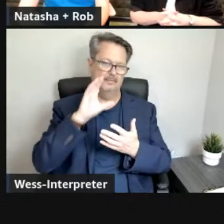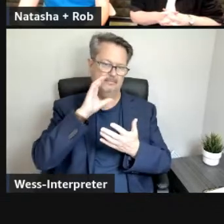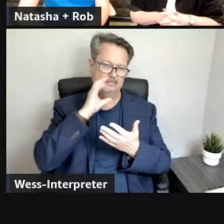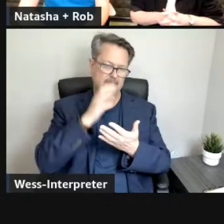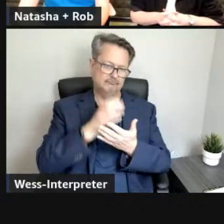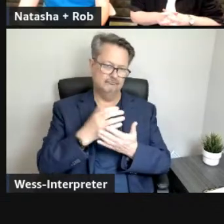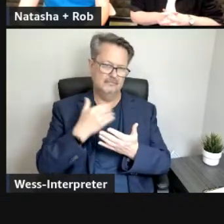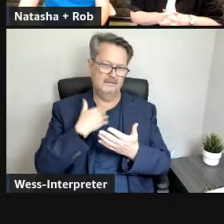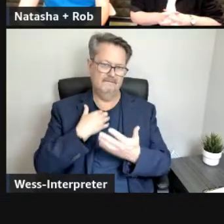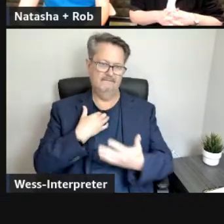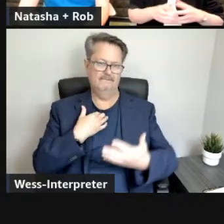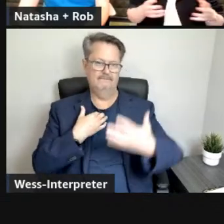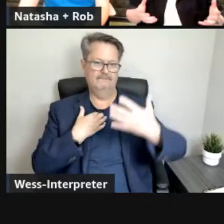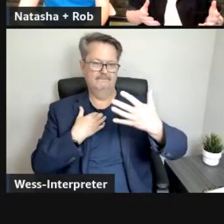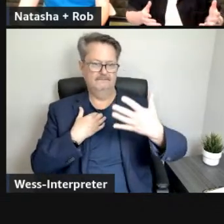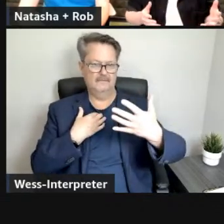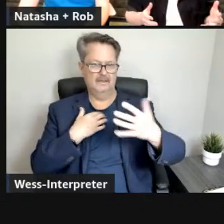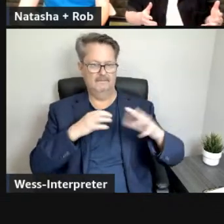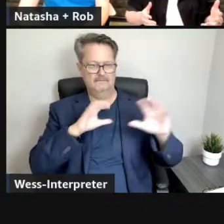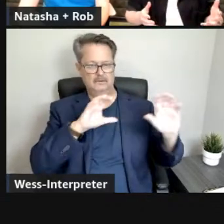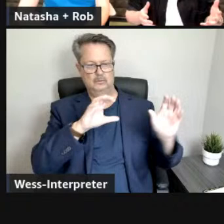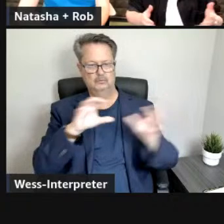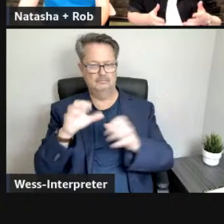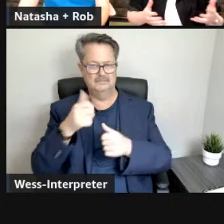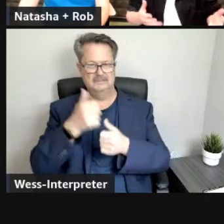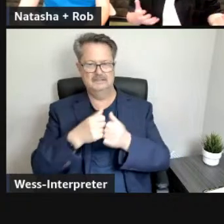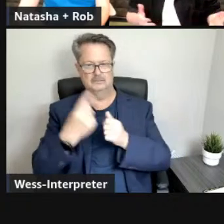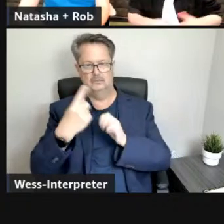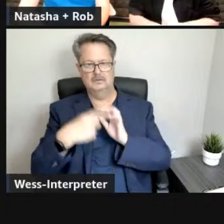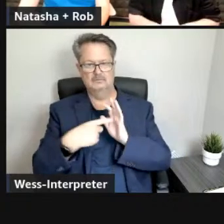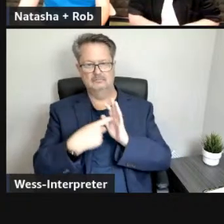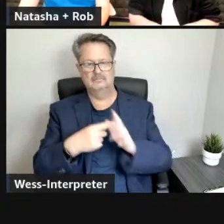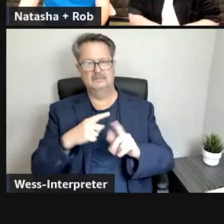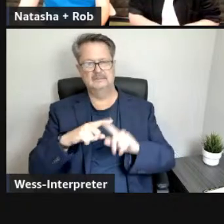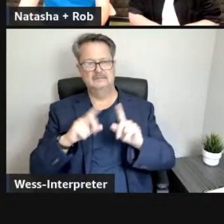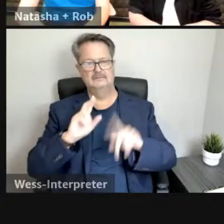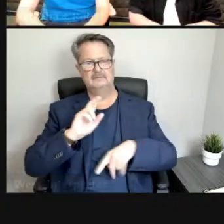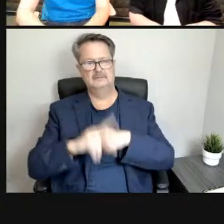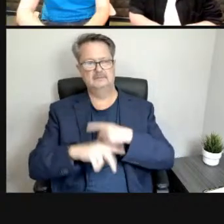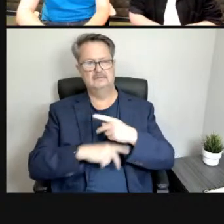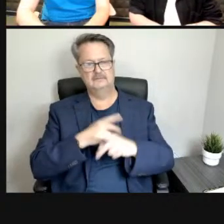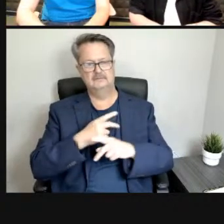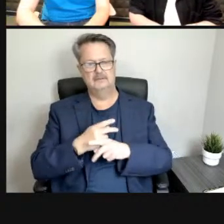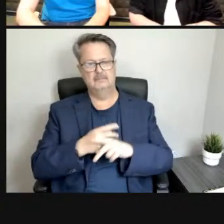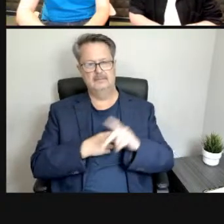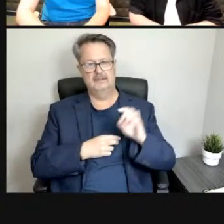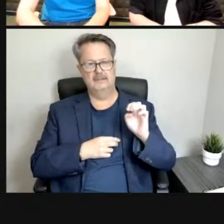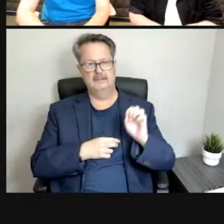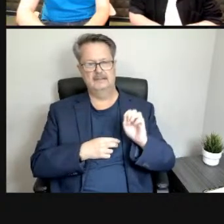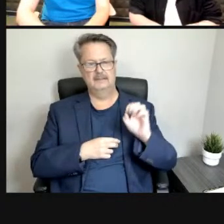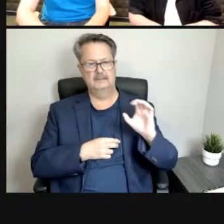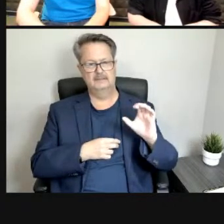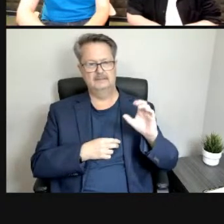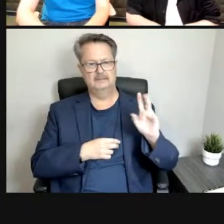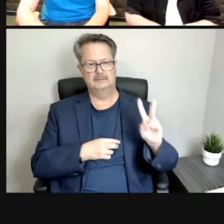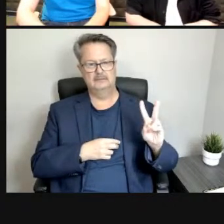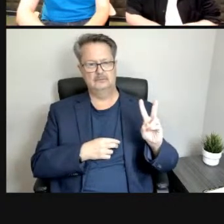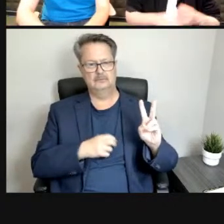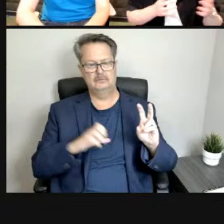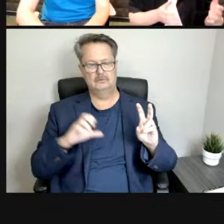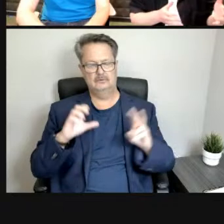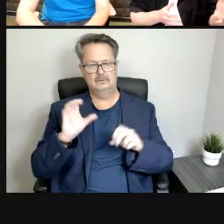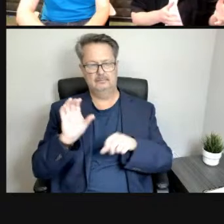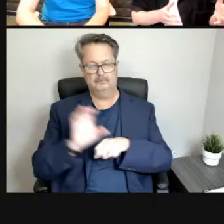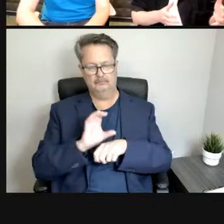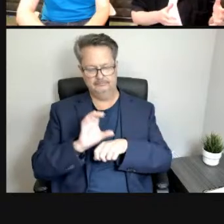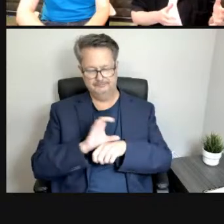groups in this particular picture, and each one depicts a different type of EC2 compute that you can use with AWS. On one